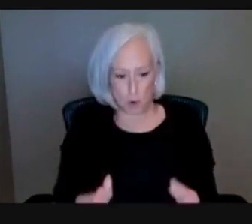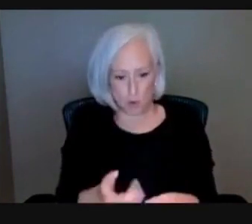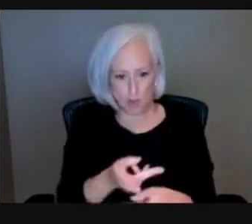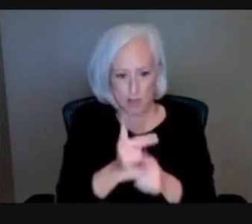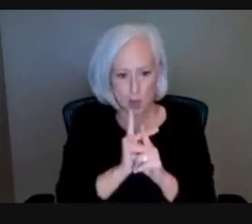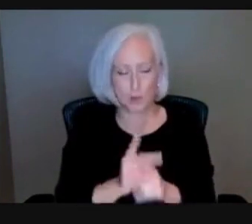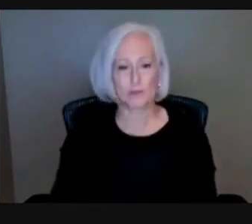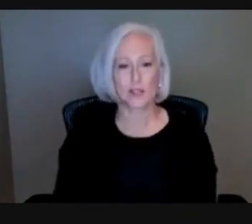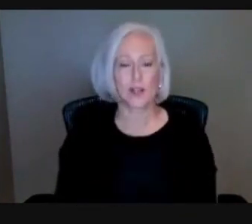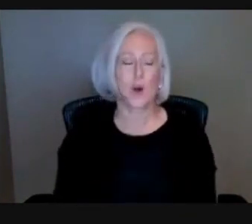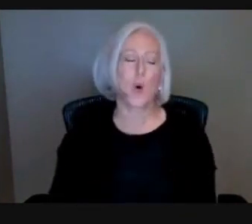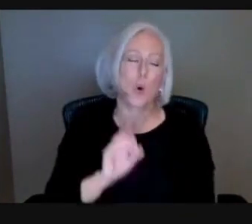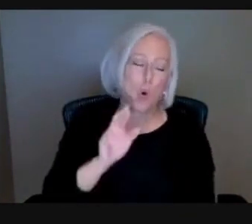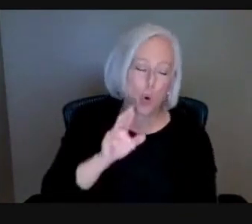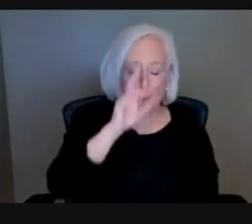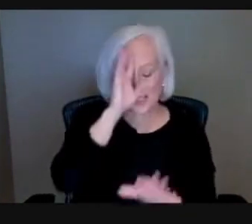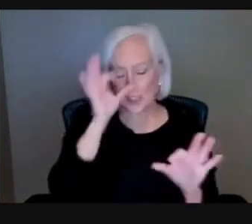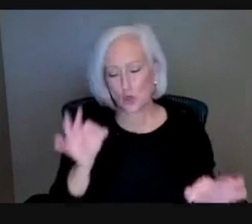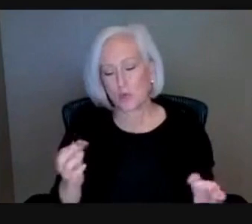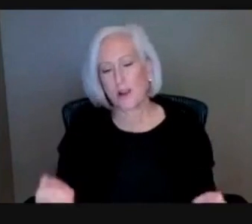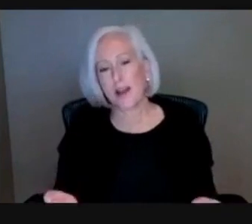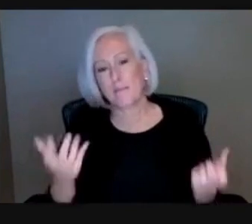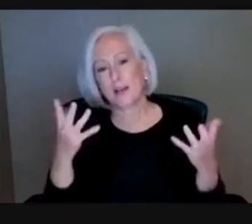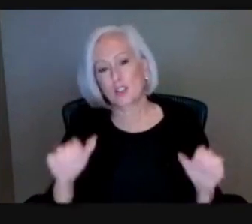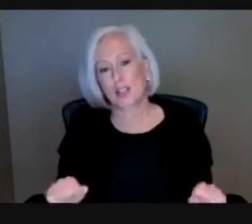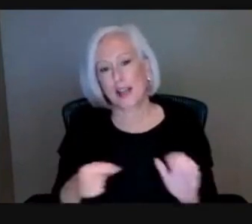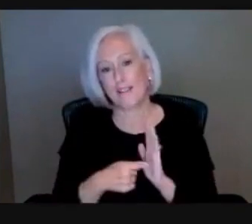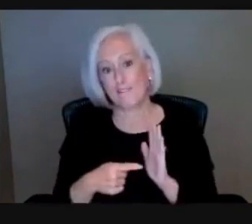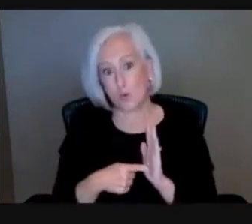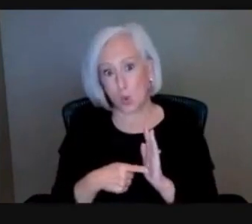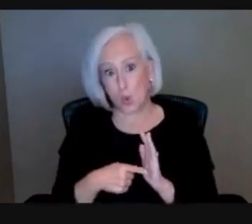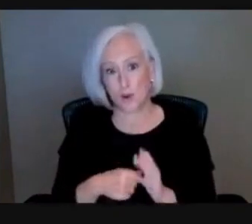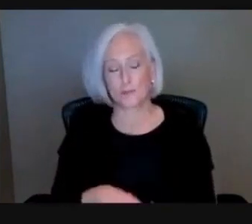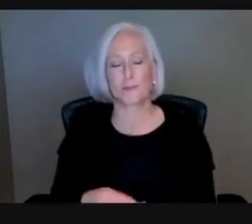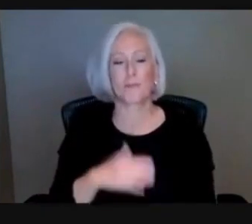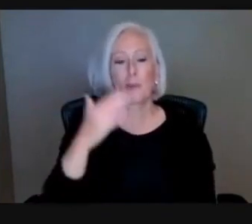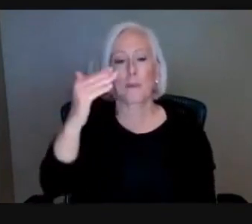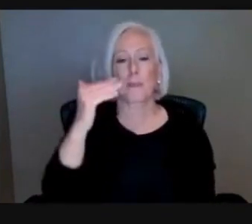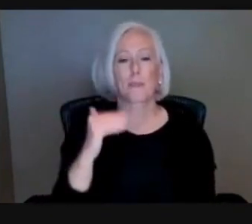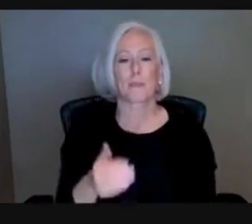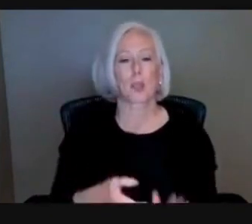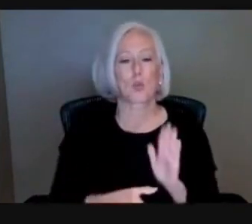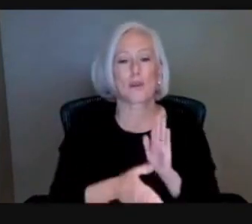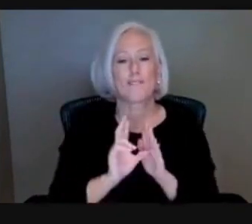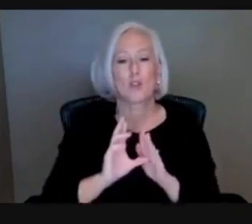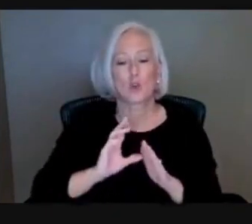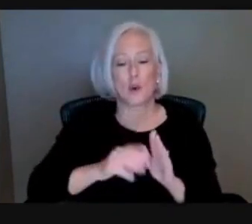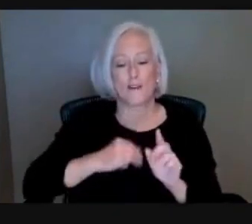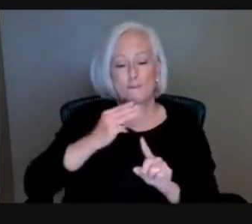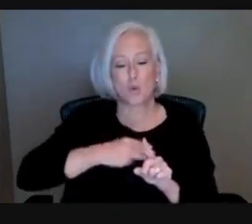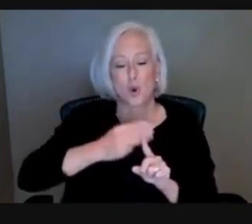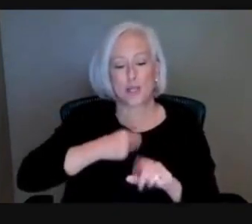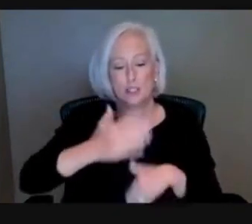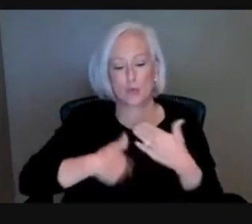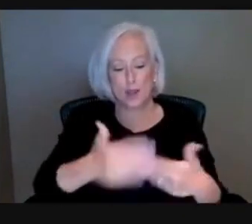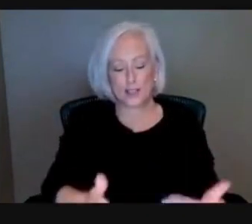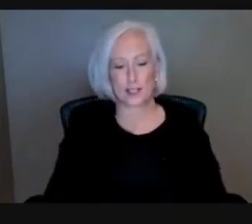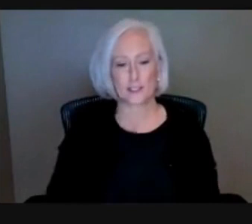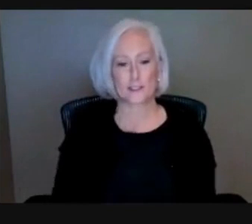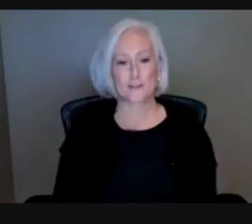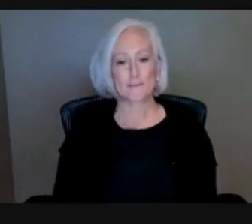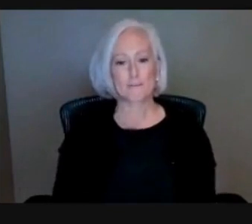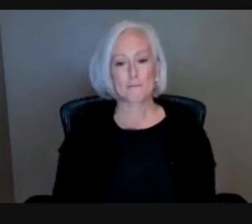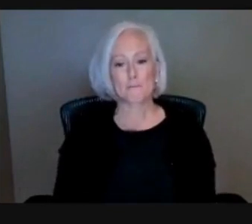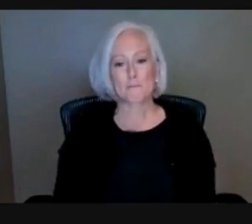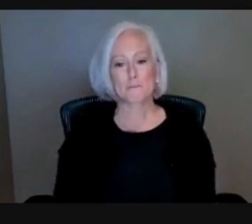or how we determine what you can afford. Overview of the mortgage process. So if you remember at the beginning of the